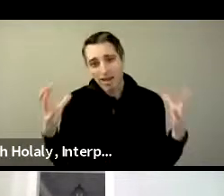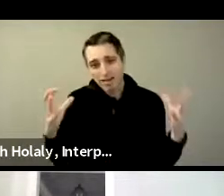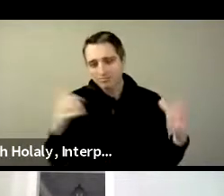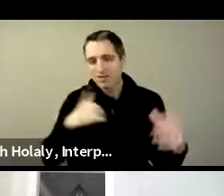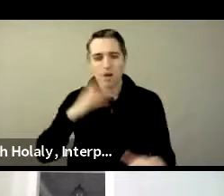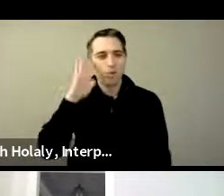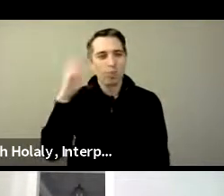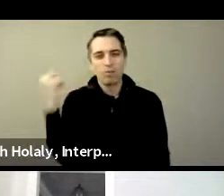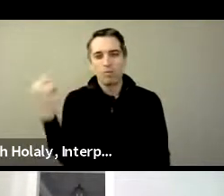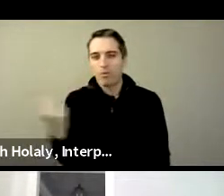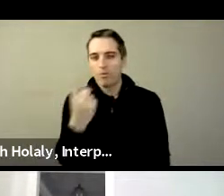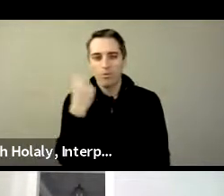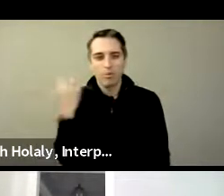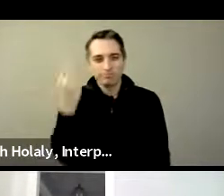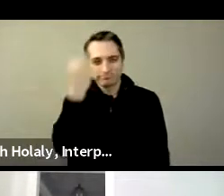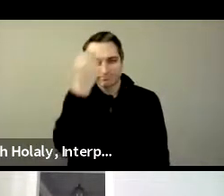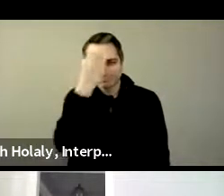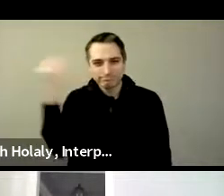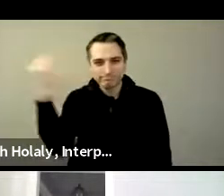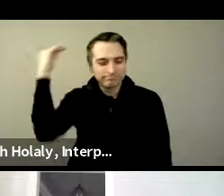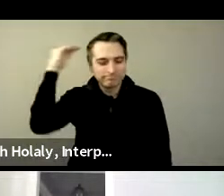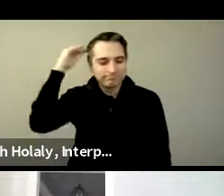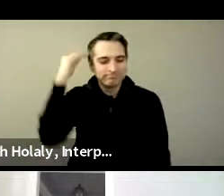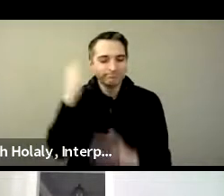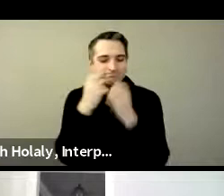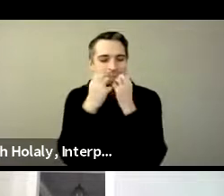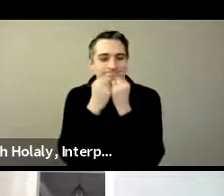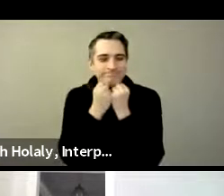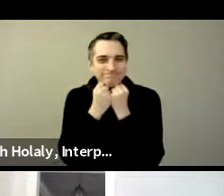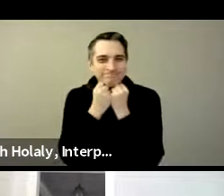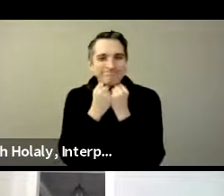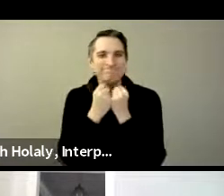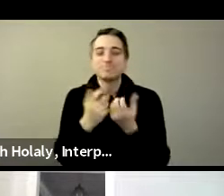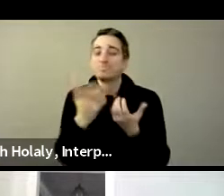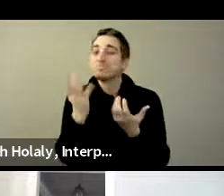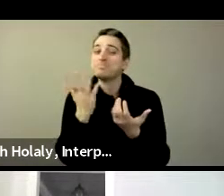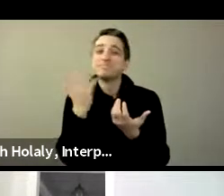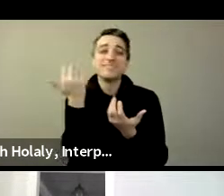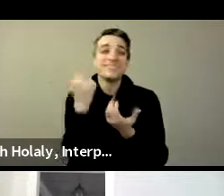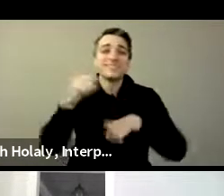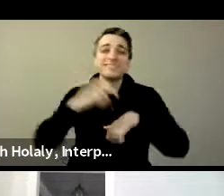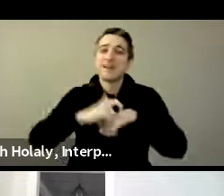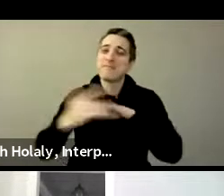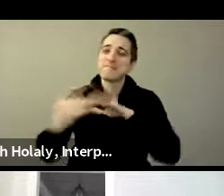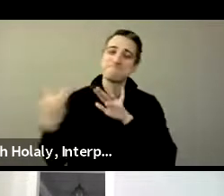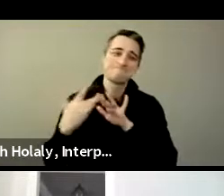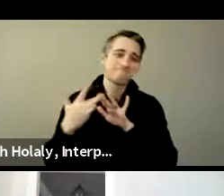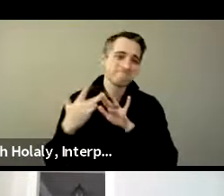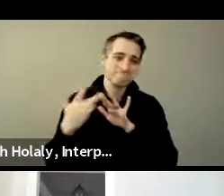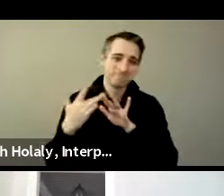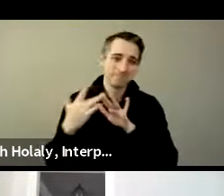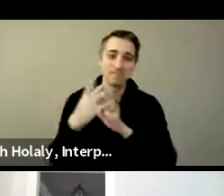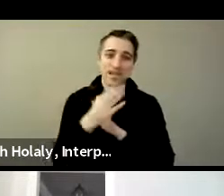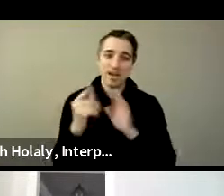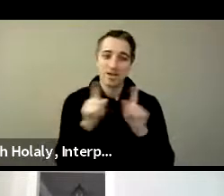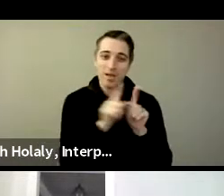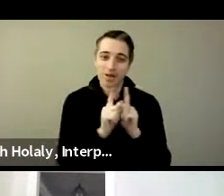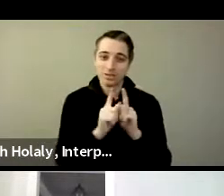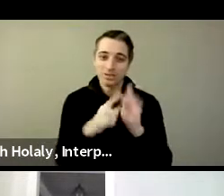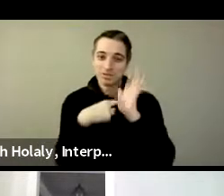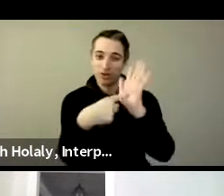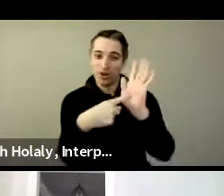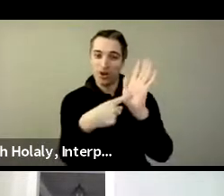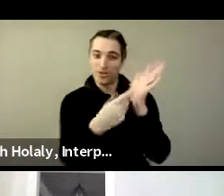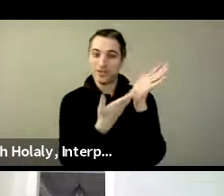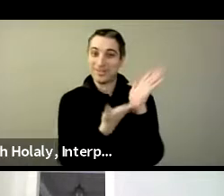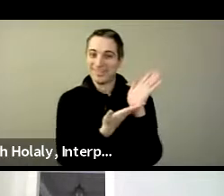me, and please feel free to contact me anytime. And also I just wanted to show the wonderful